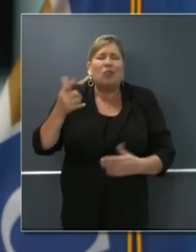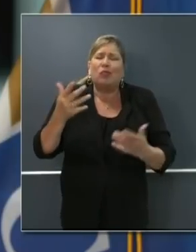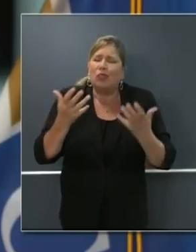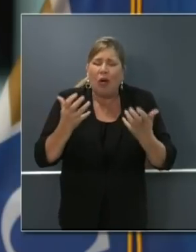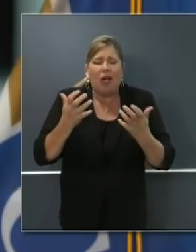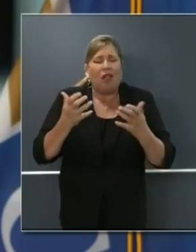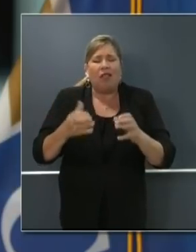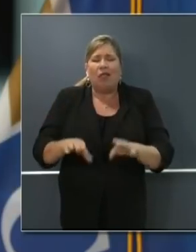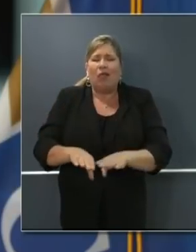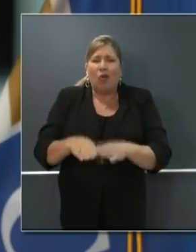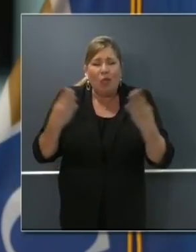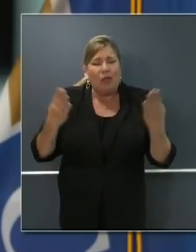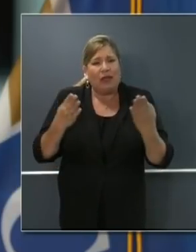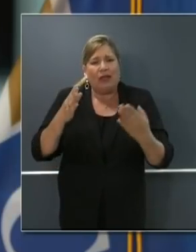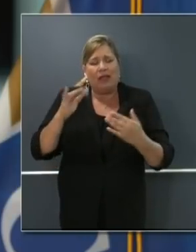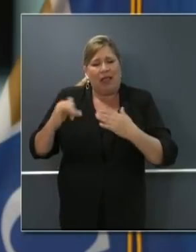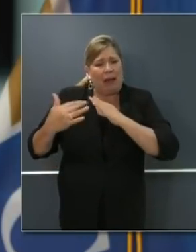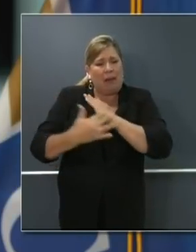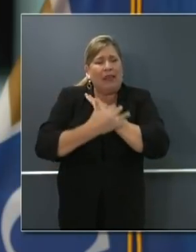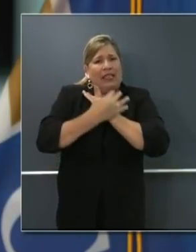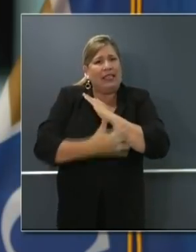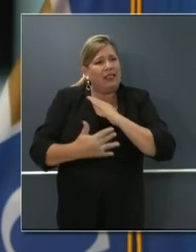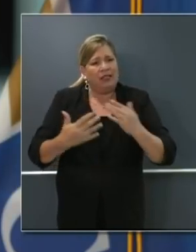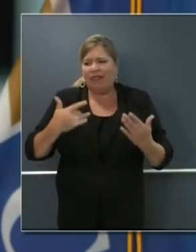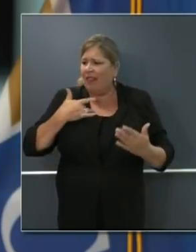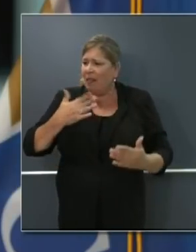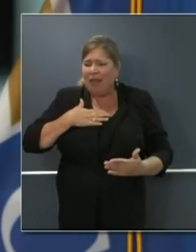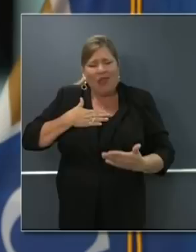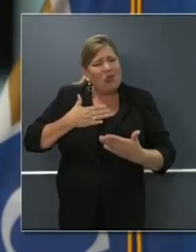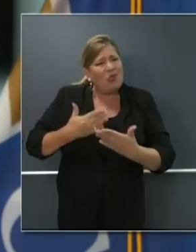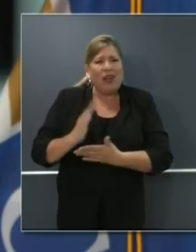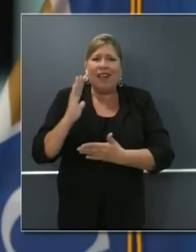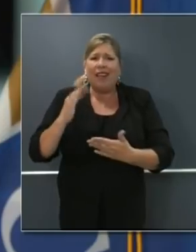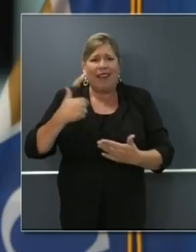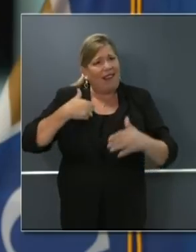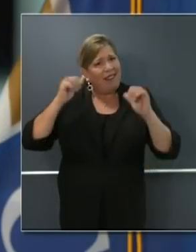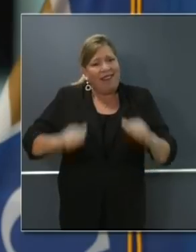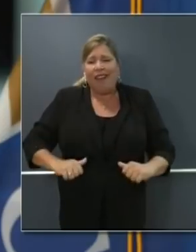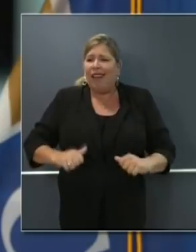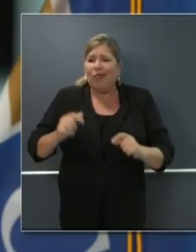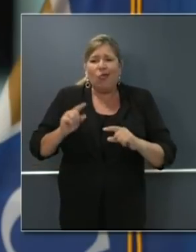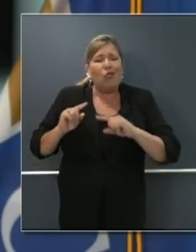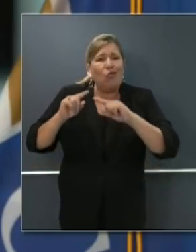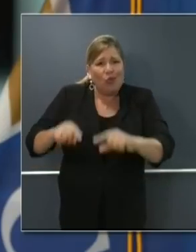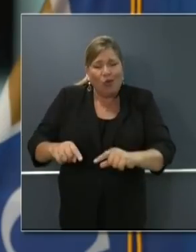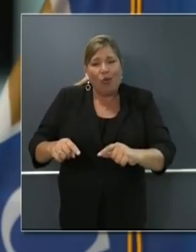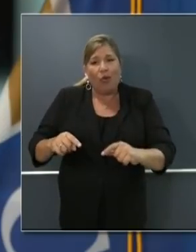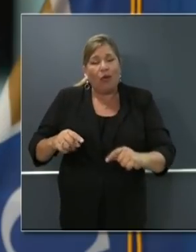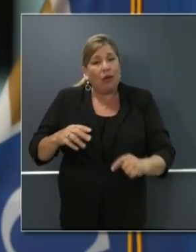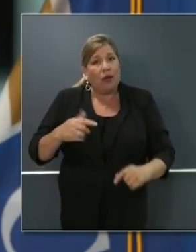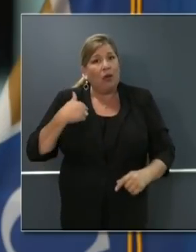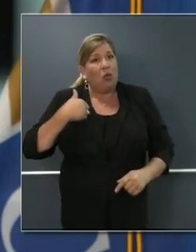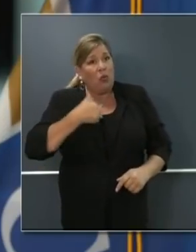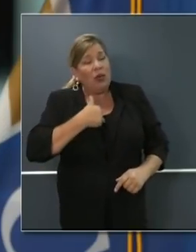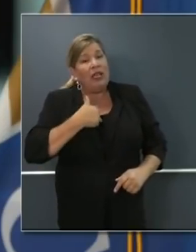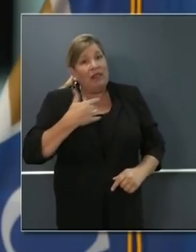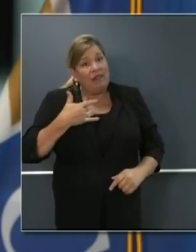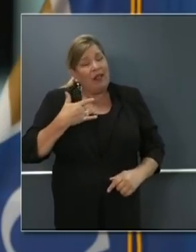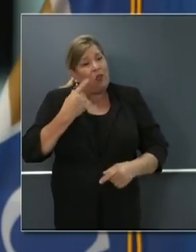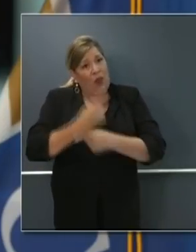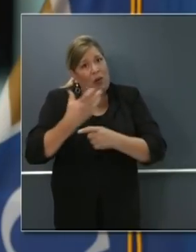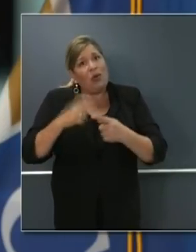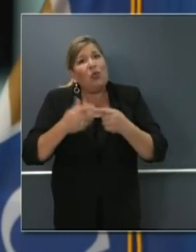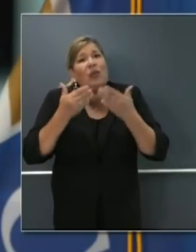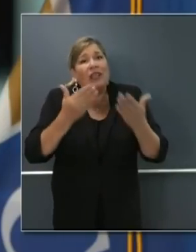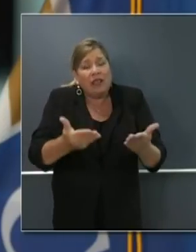Passionate about your right and our collective responsibility, not only to give you access, but to keep you safe. That's an and,